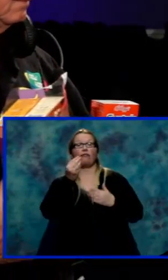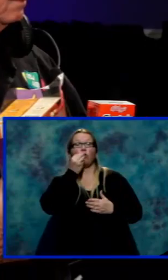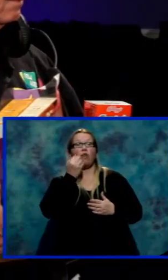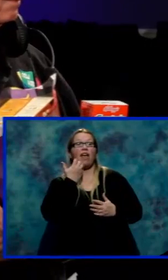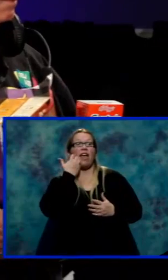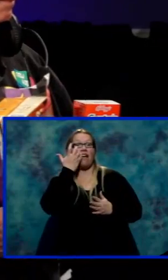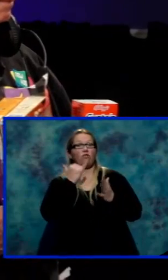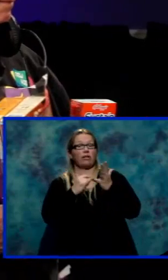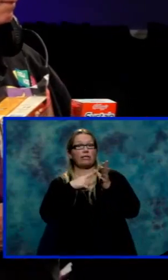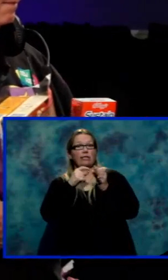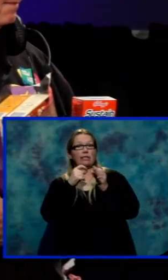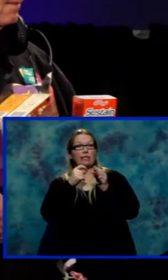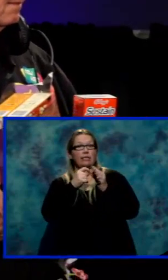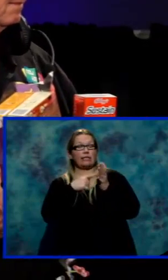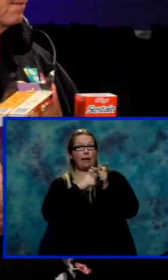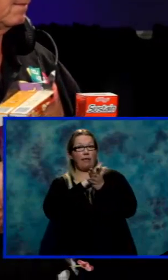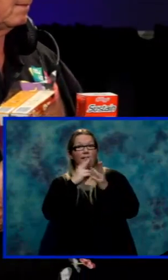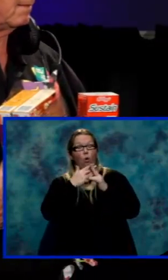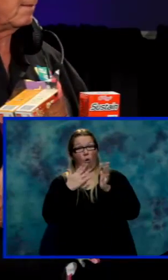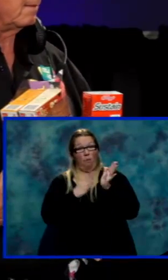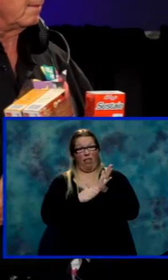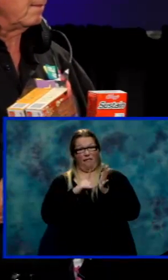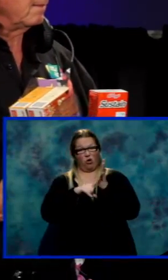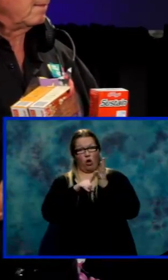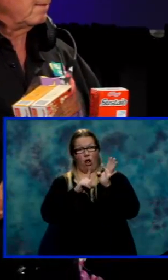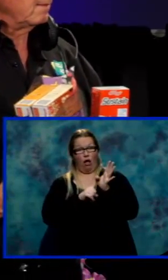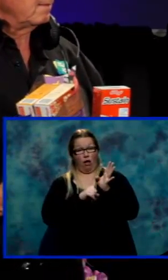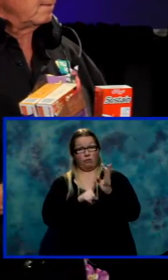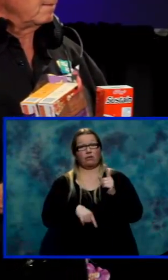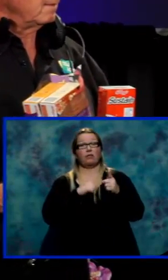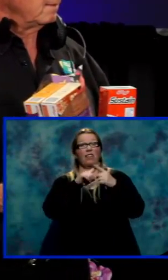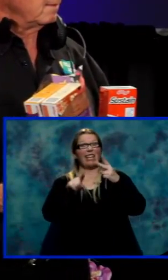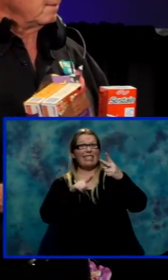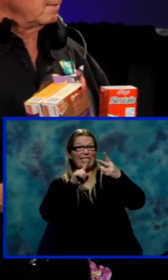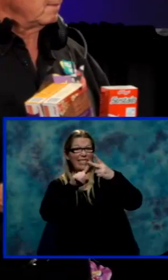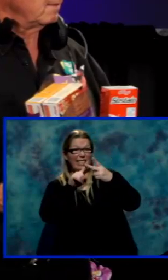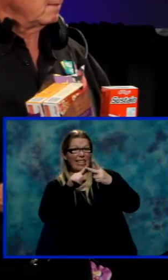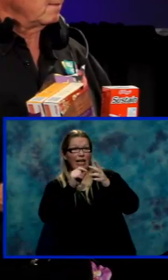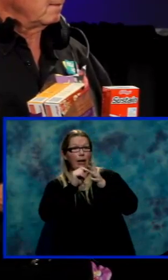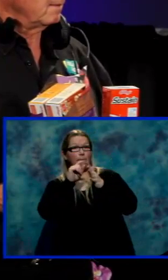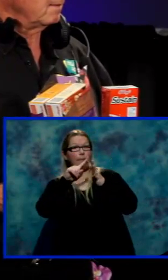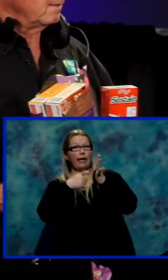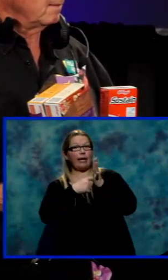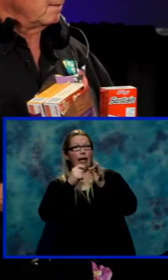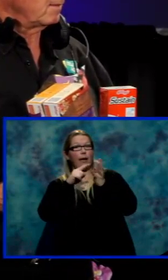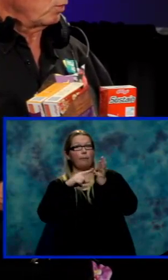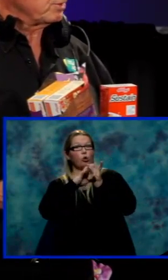every Sabbath for the last month of July, followed very closely by Peter Butcher's church